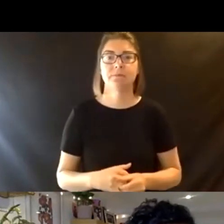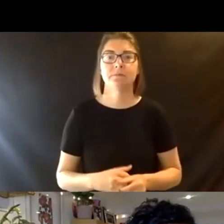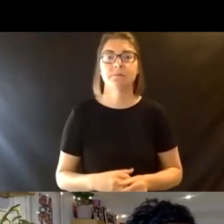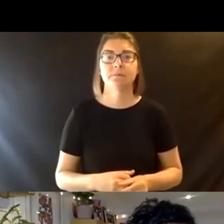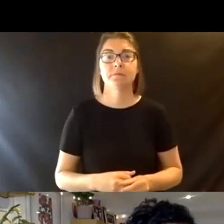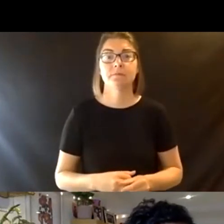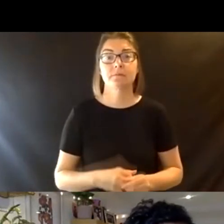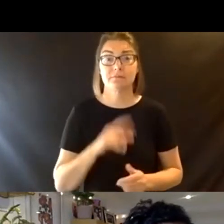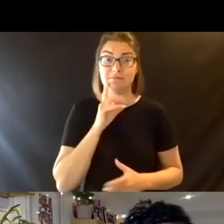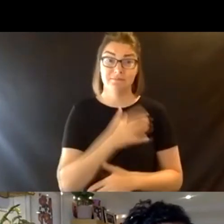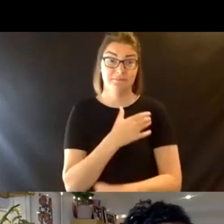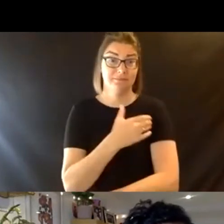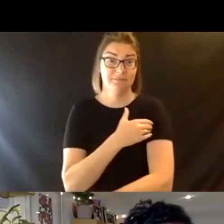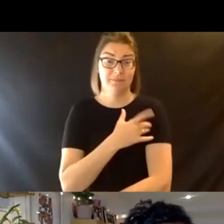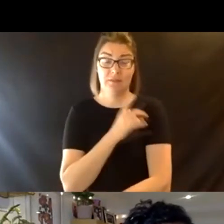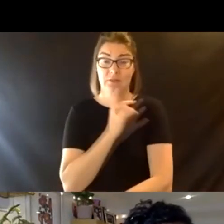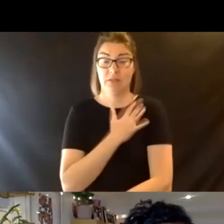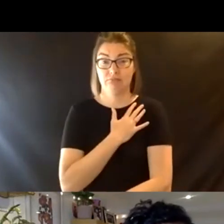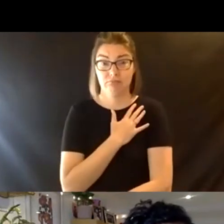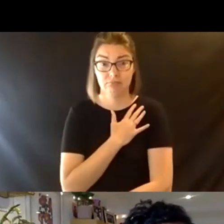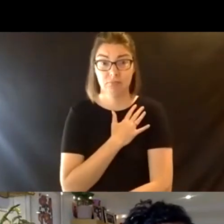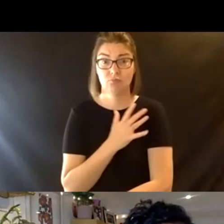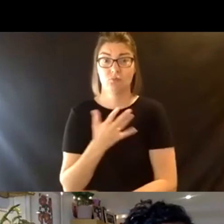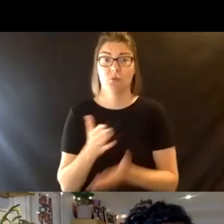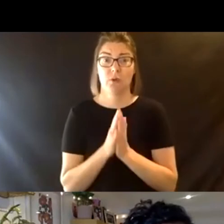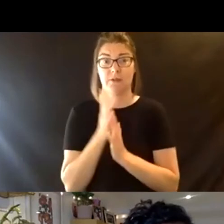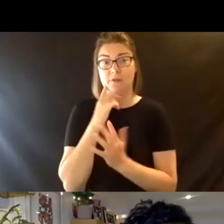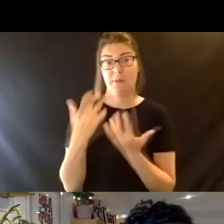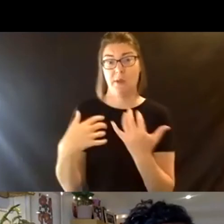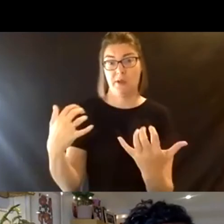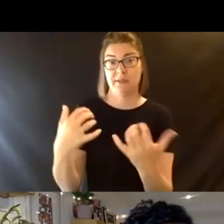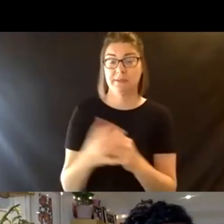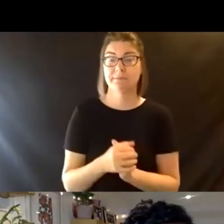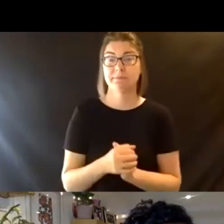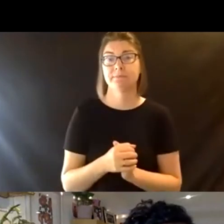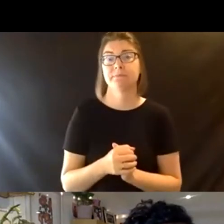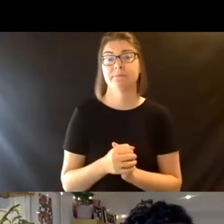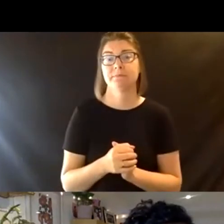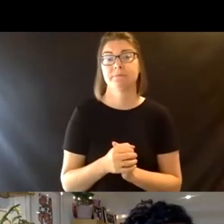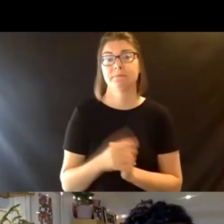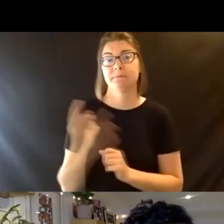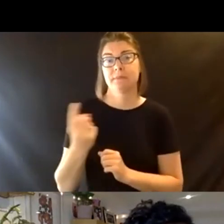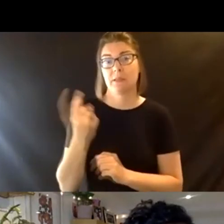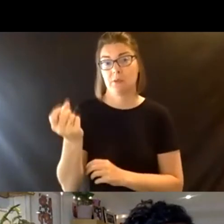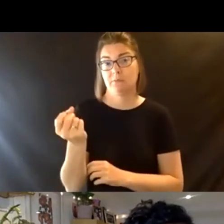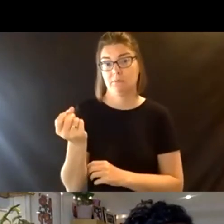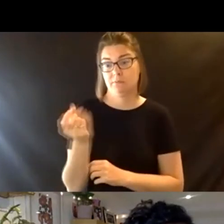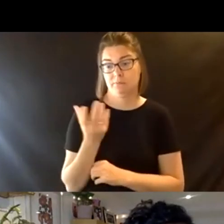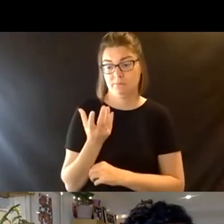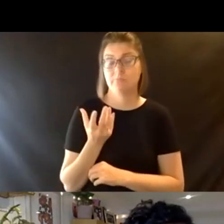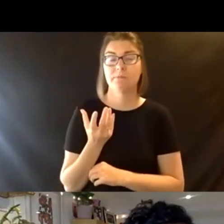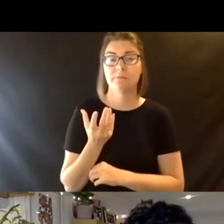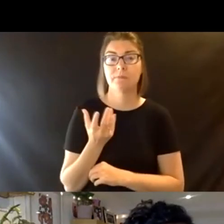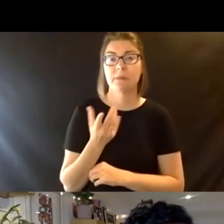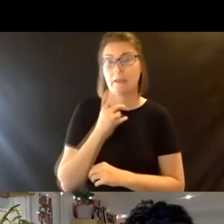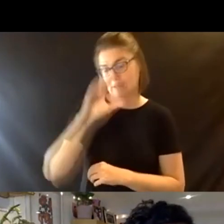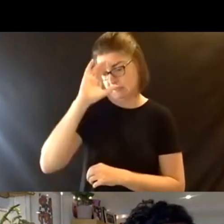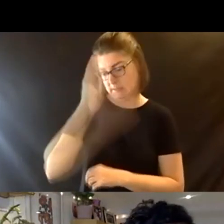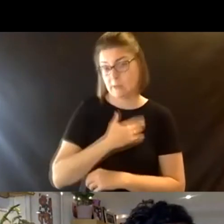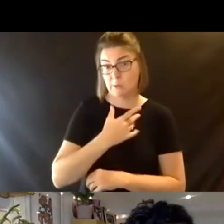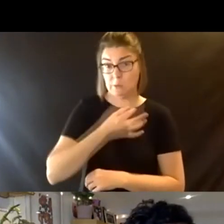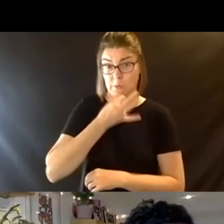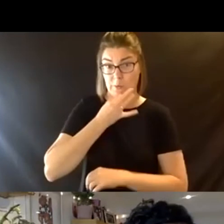heartfelt request from the audience. So someone tuning in today, they have a son starting kindergarten, and they said